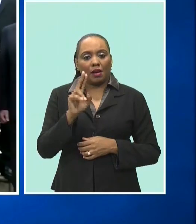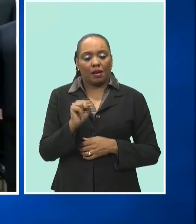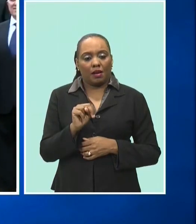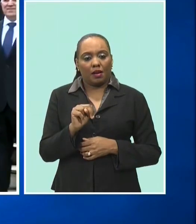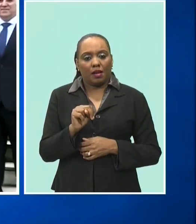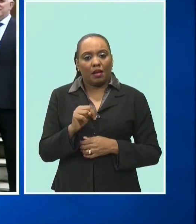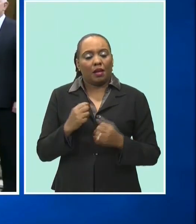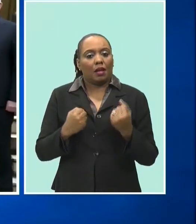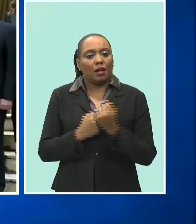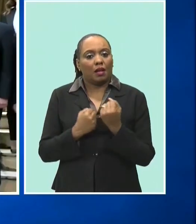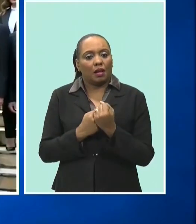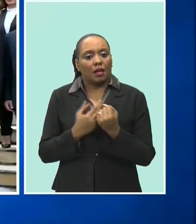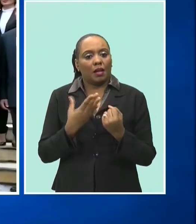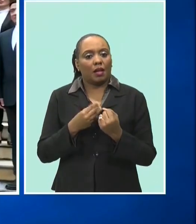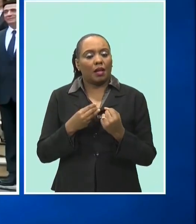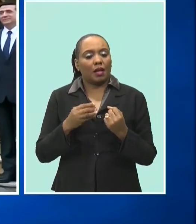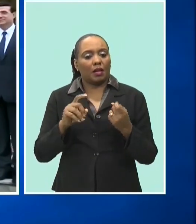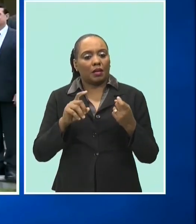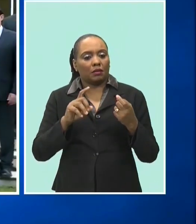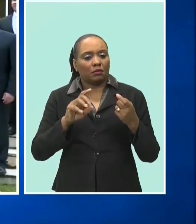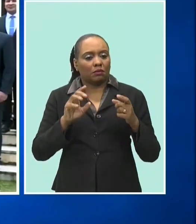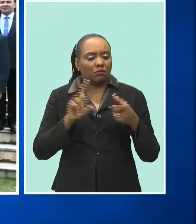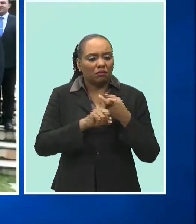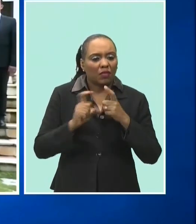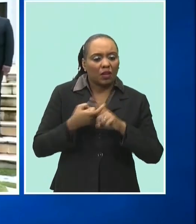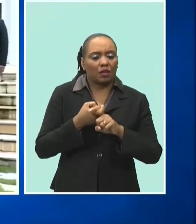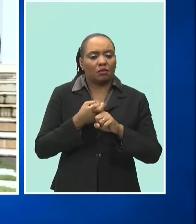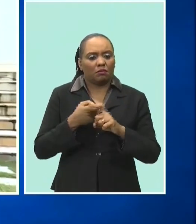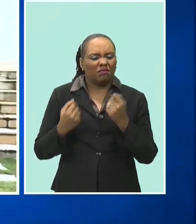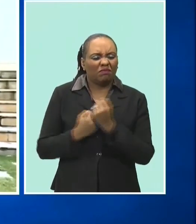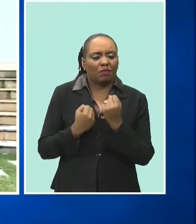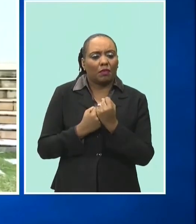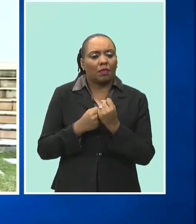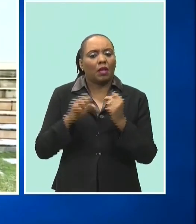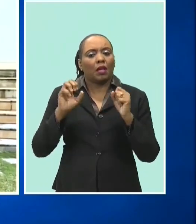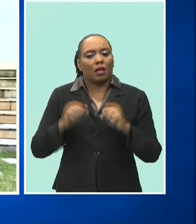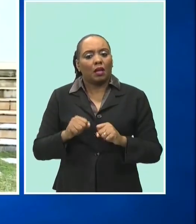its allies would be able to rally support needed to avoid economic collapse.